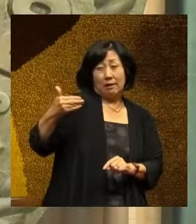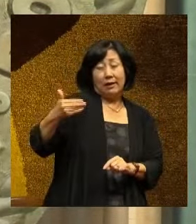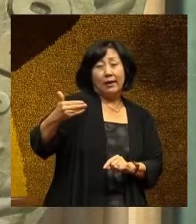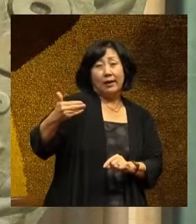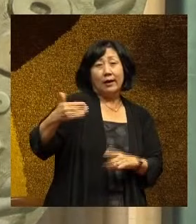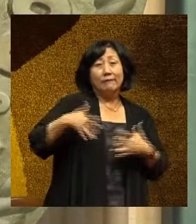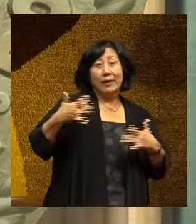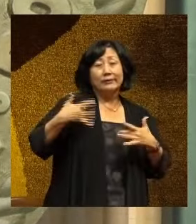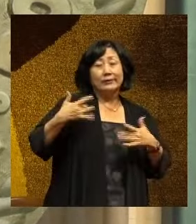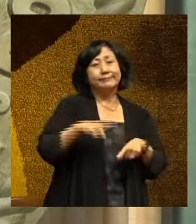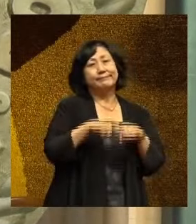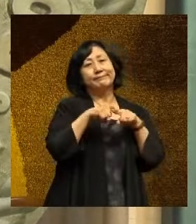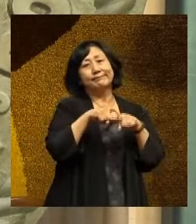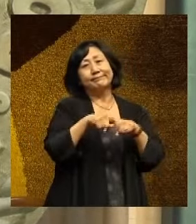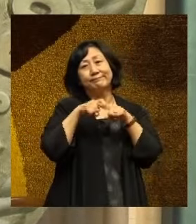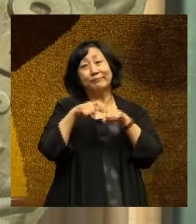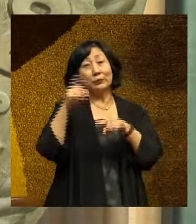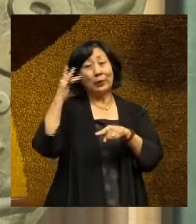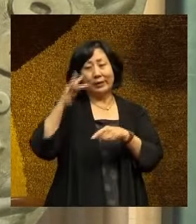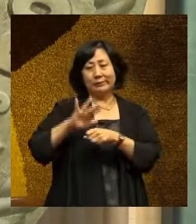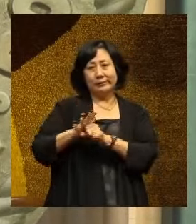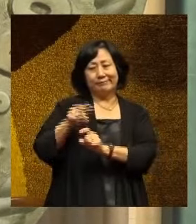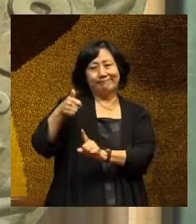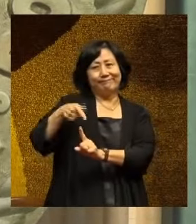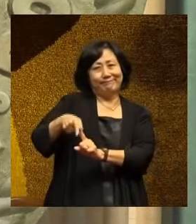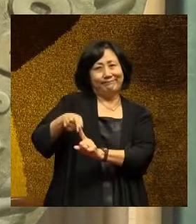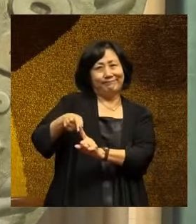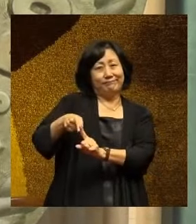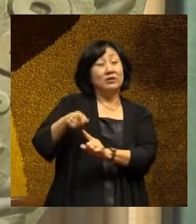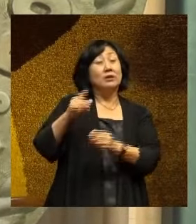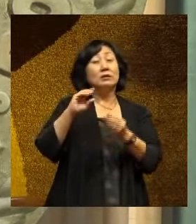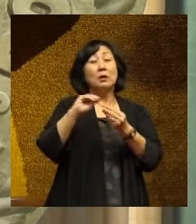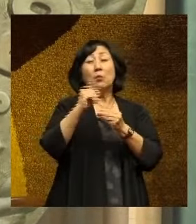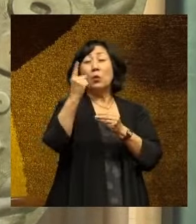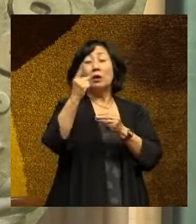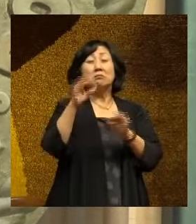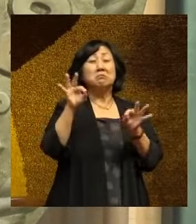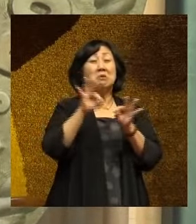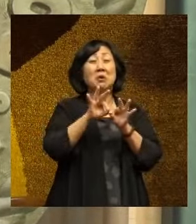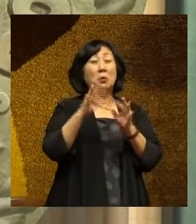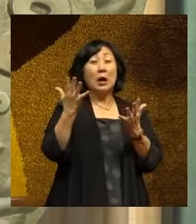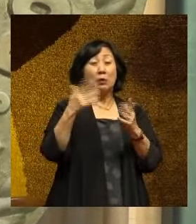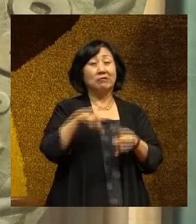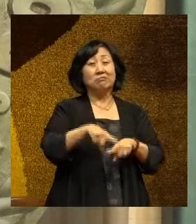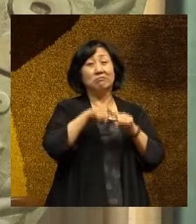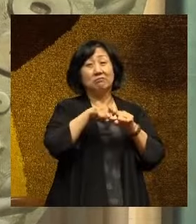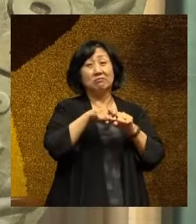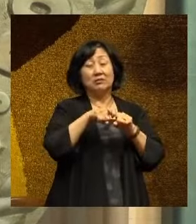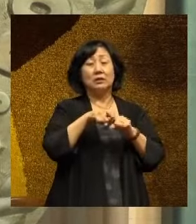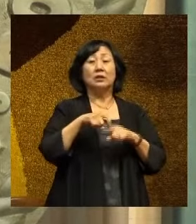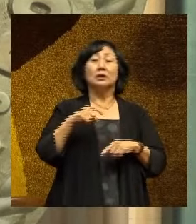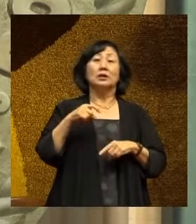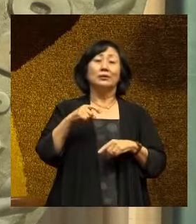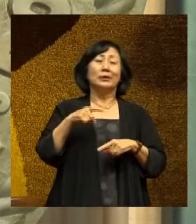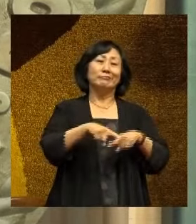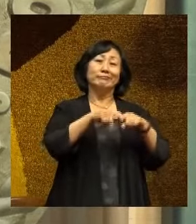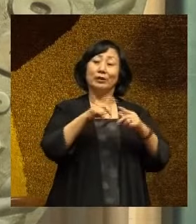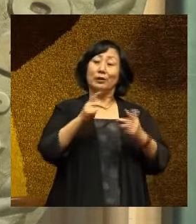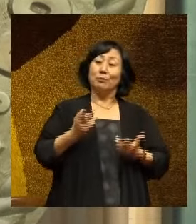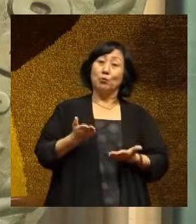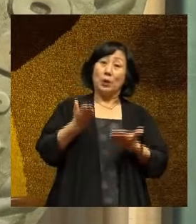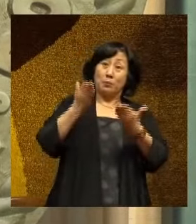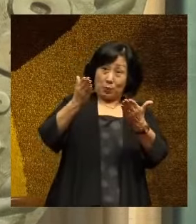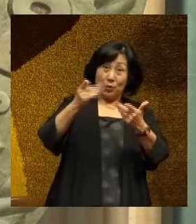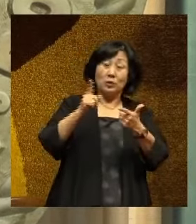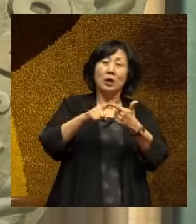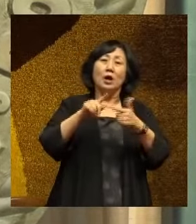the pandemic. One of the most important was our proposal to create a universal preschool system